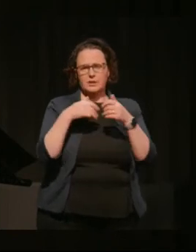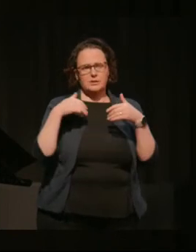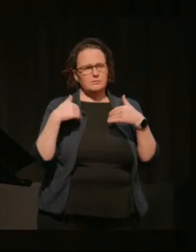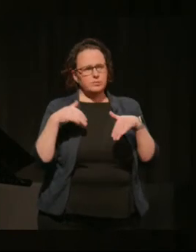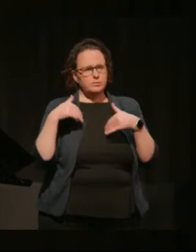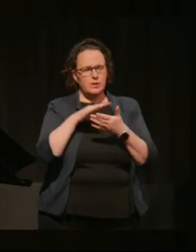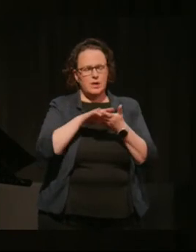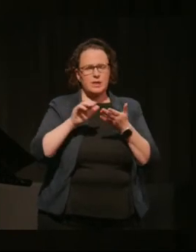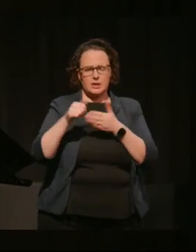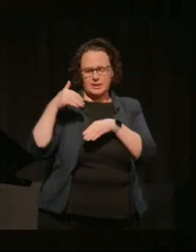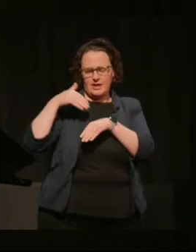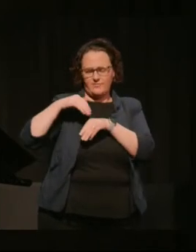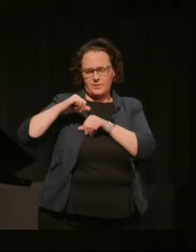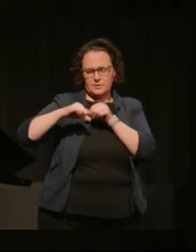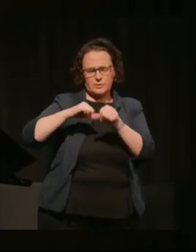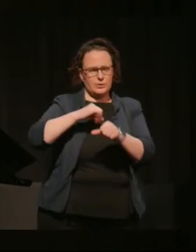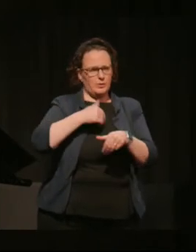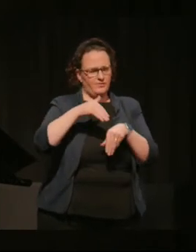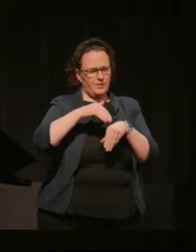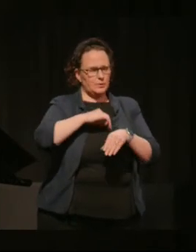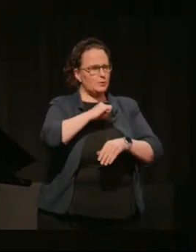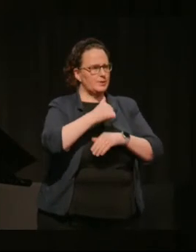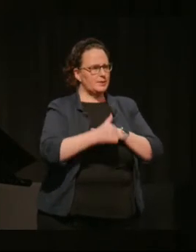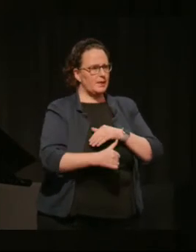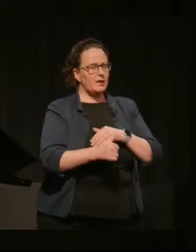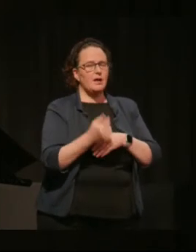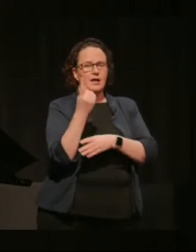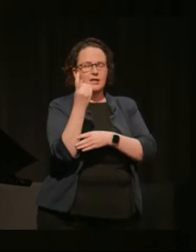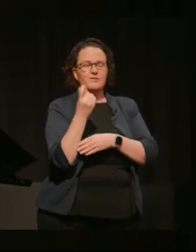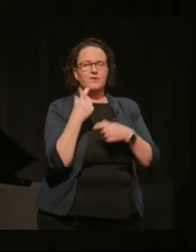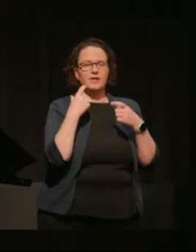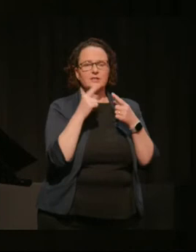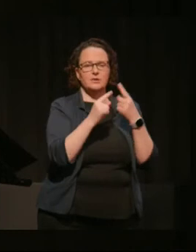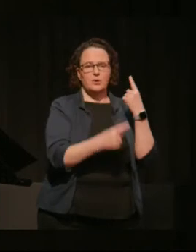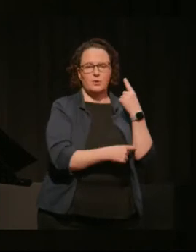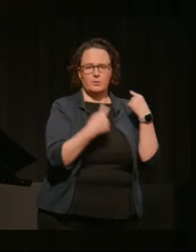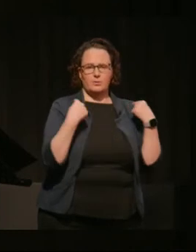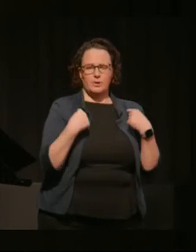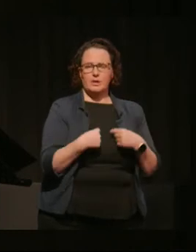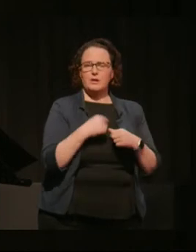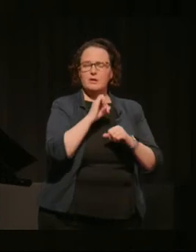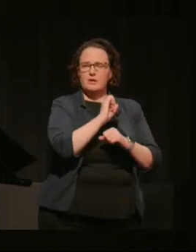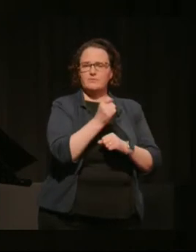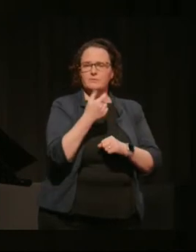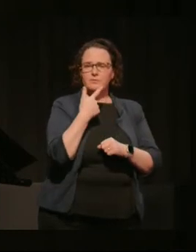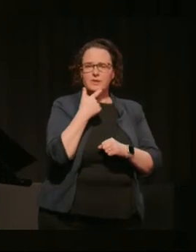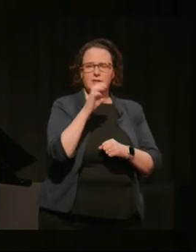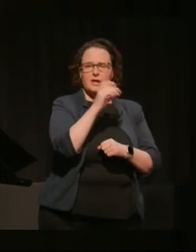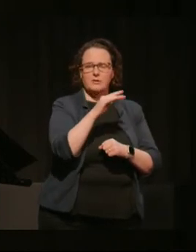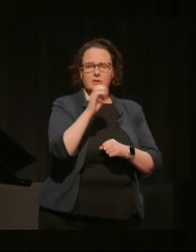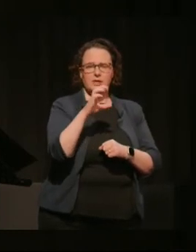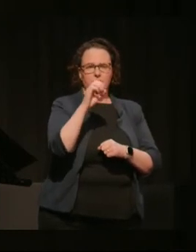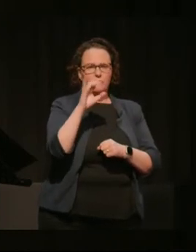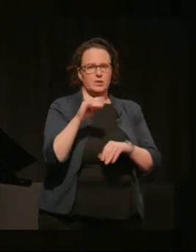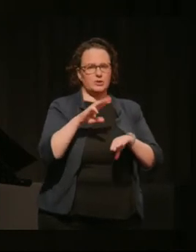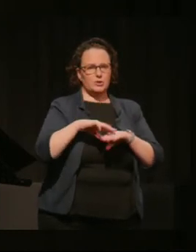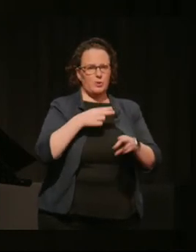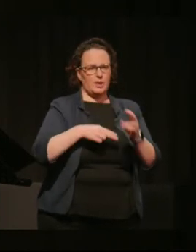Holocaust today. I invite the Lord Mayor of Dublin, Caroline Conroy, to welcome